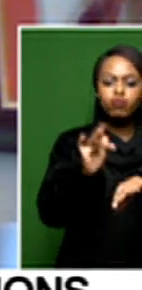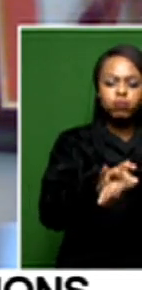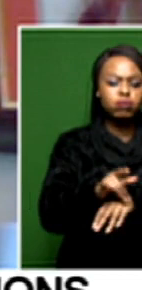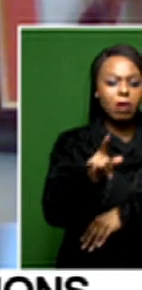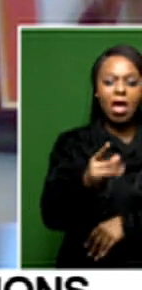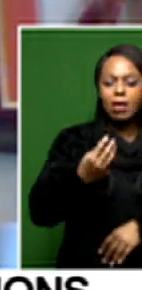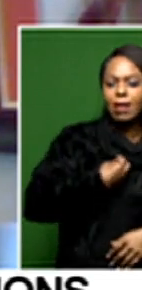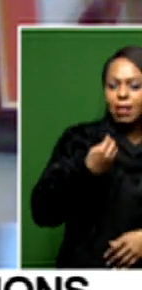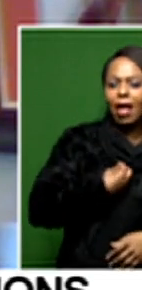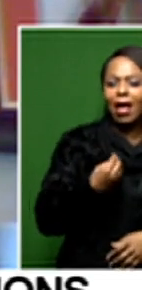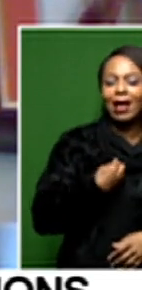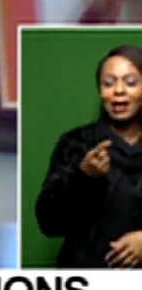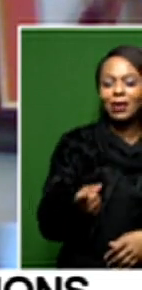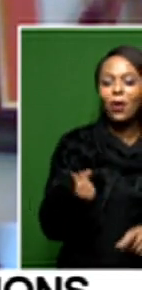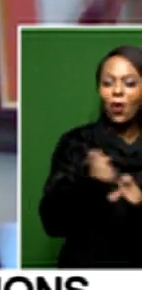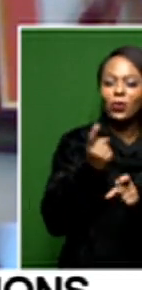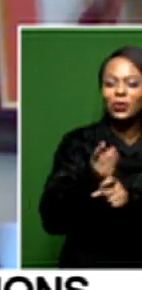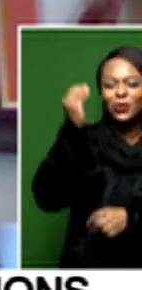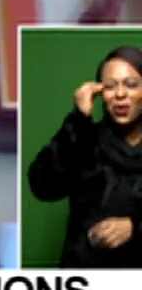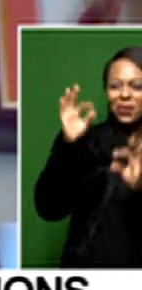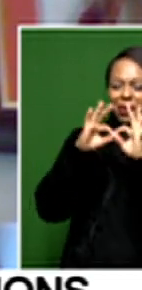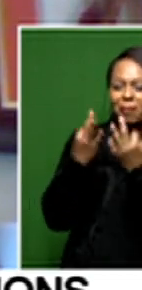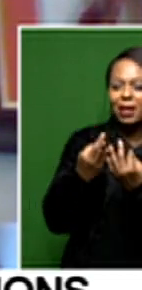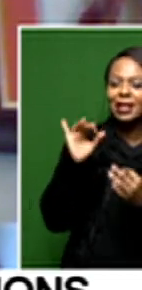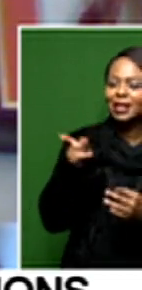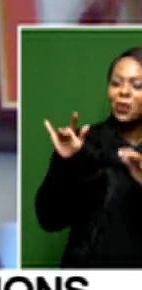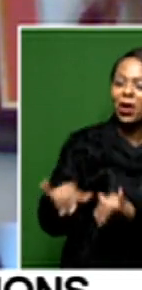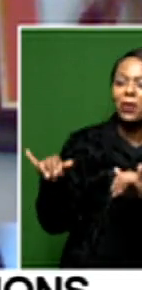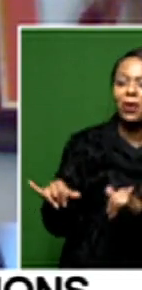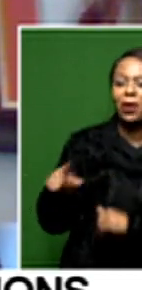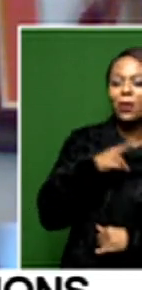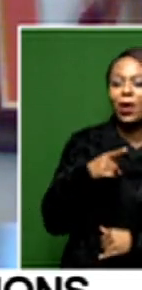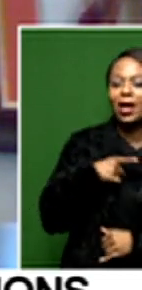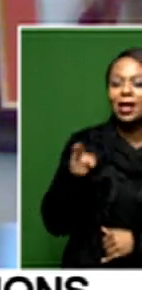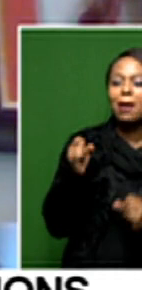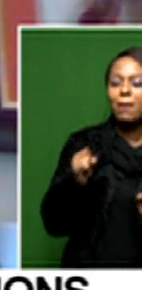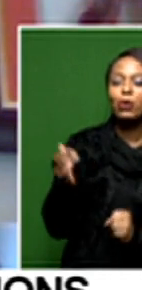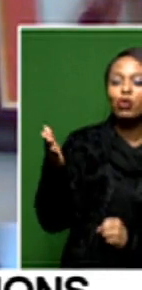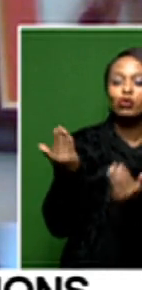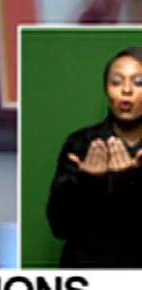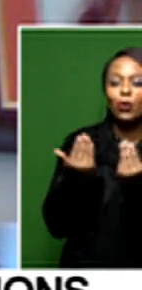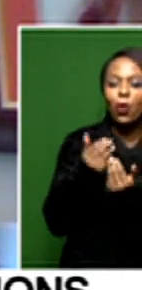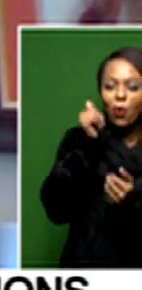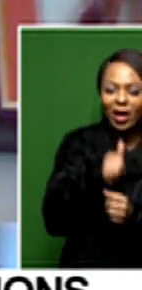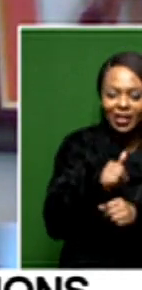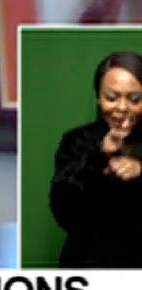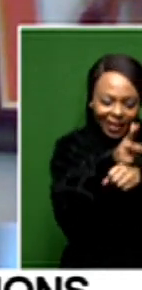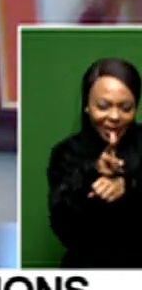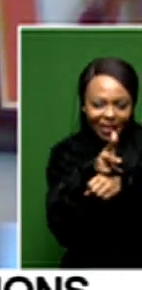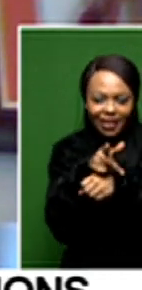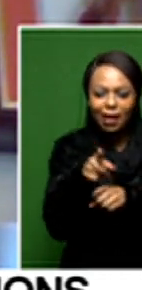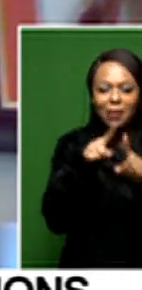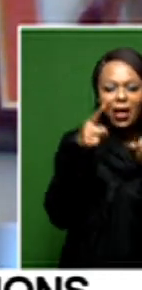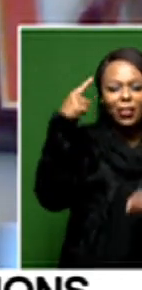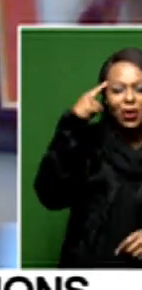these young ones that you have to wait for when you're shooting with them, because they are still at school. You know, but we felt it's not fair